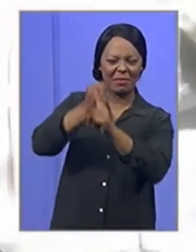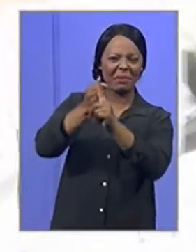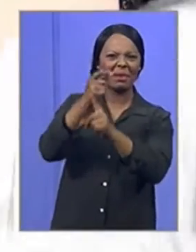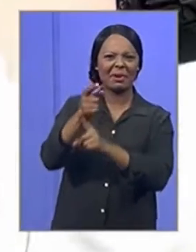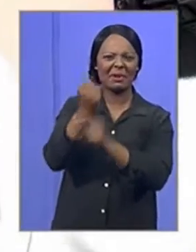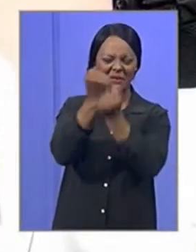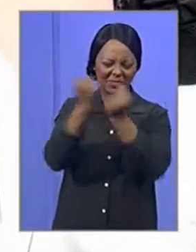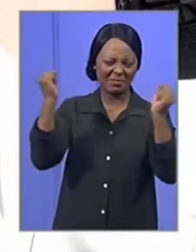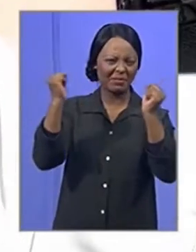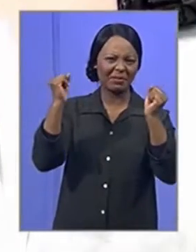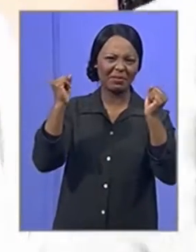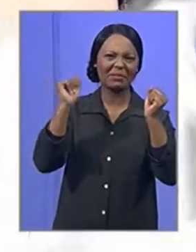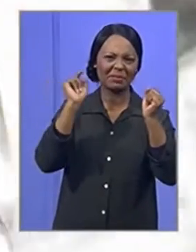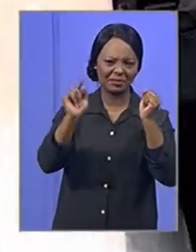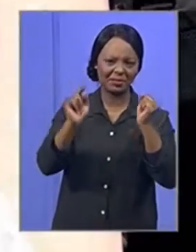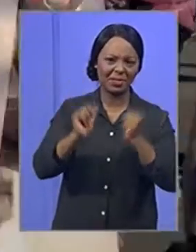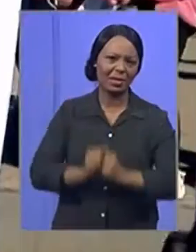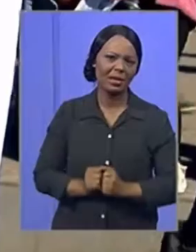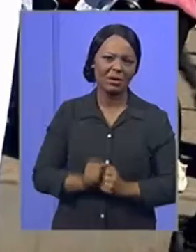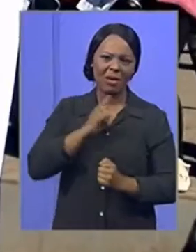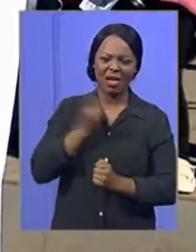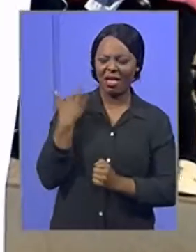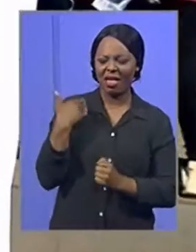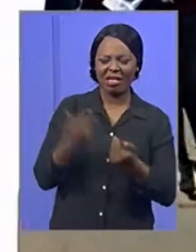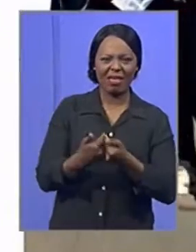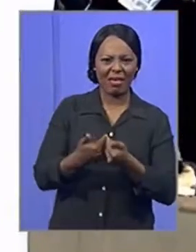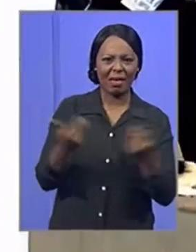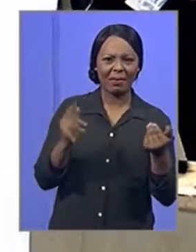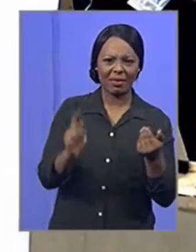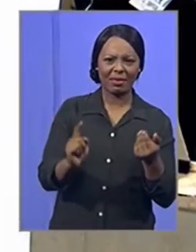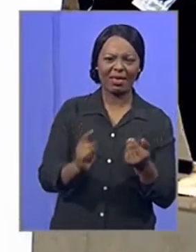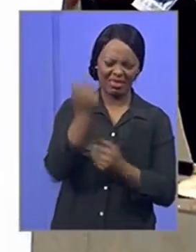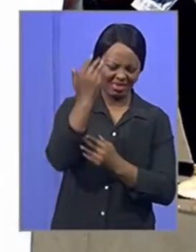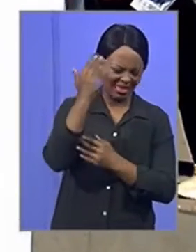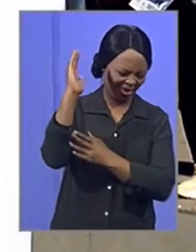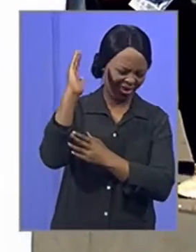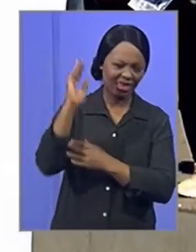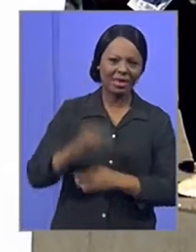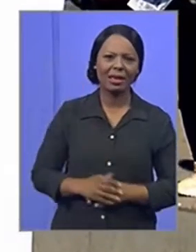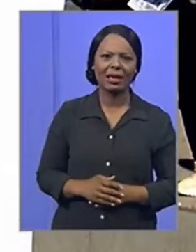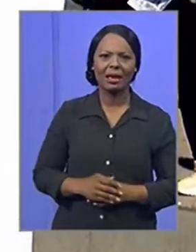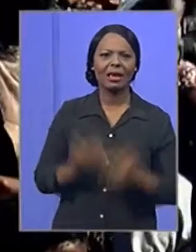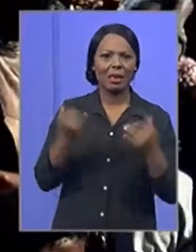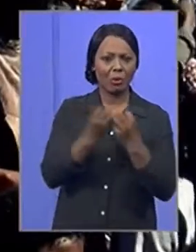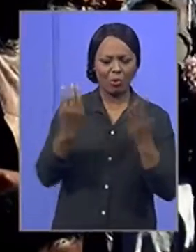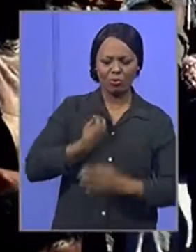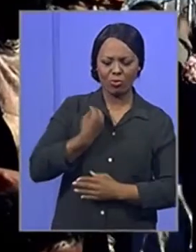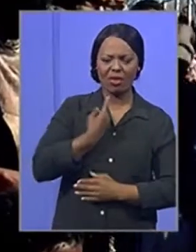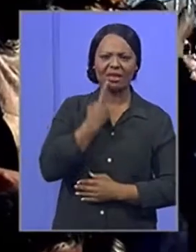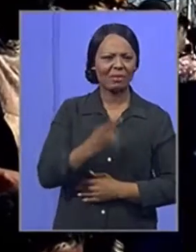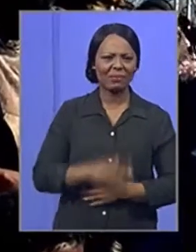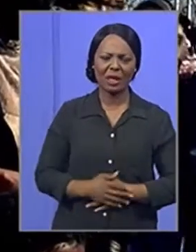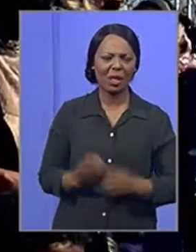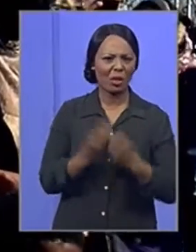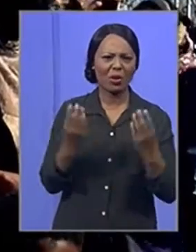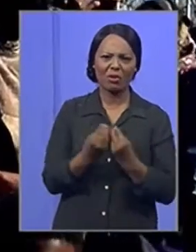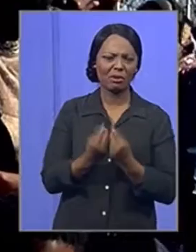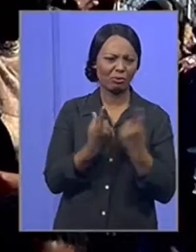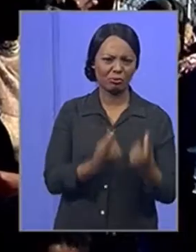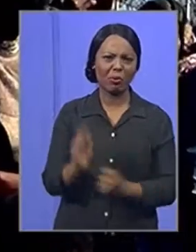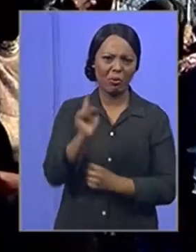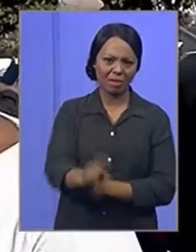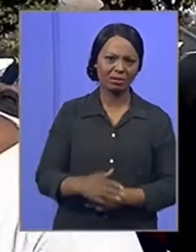tlhaolele. Bašwa ba ba neng ba gopola letsatsi le ba akanya gore go santse go le gontsi go go tshwanetseng go dirwa. I feel that as a